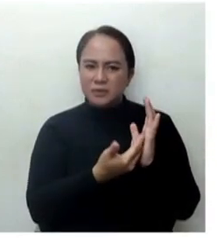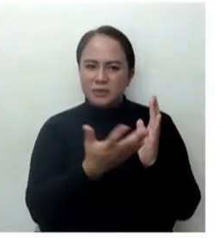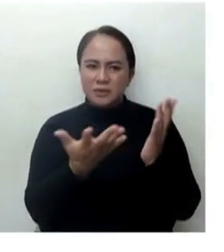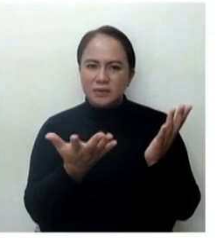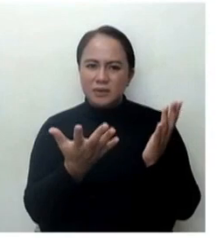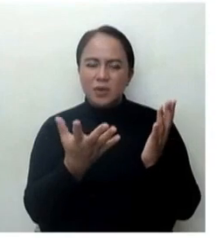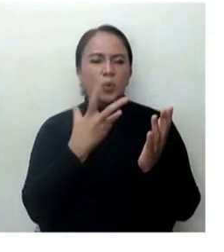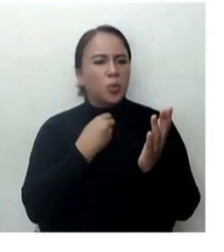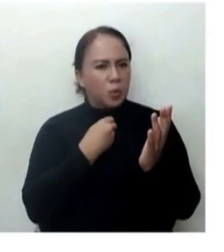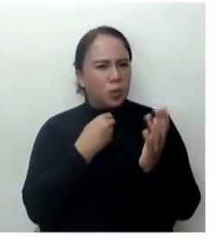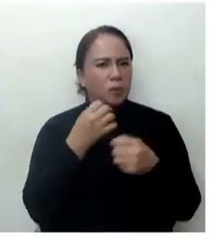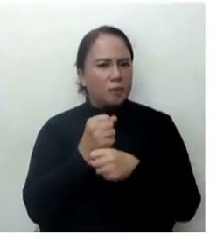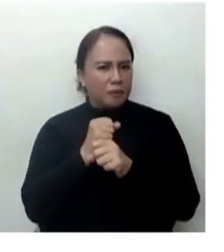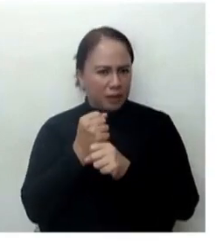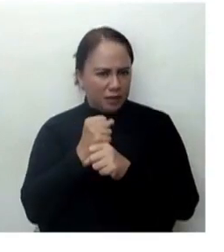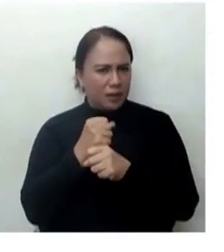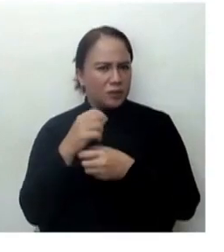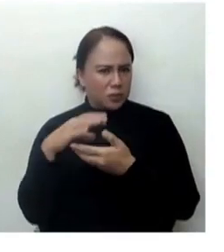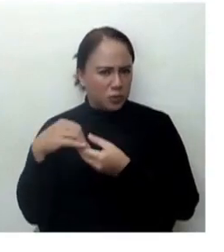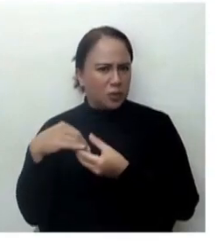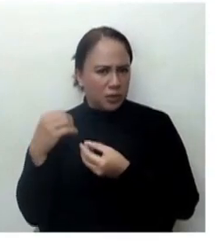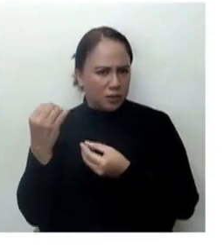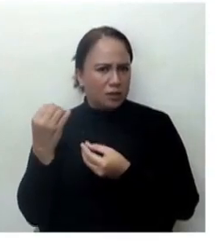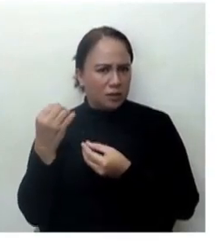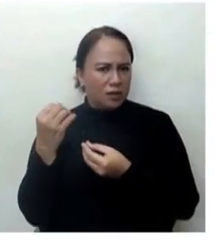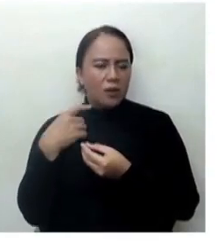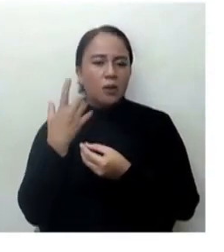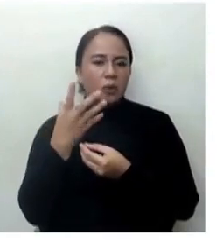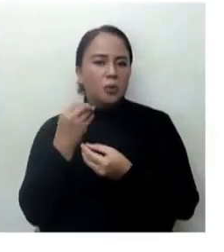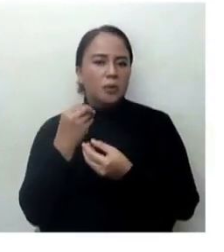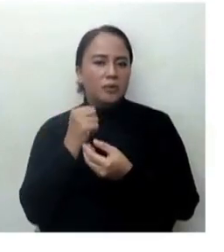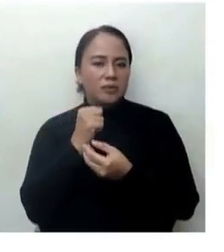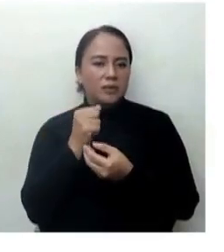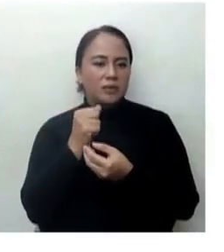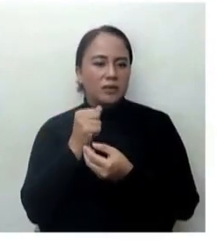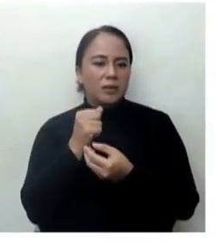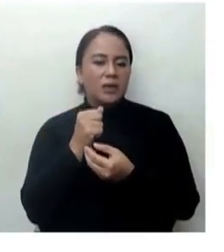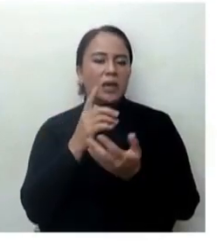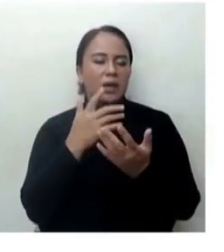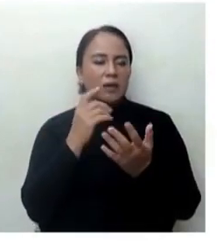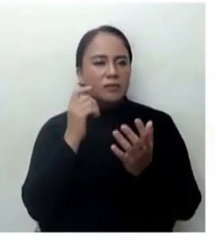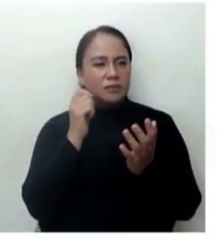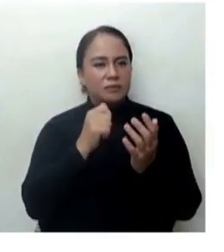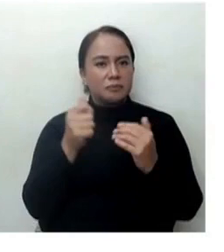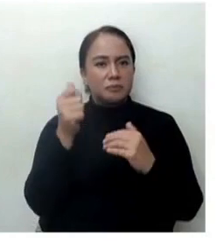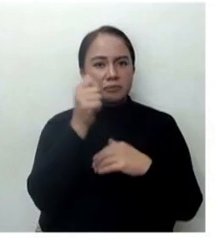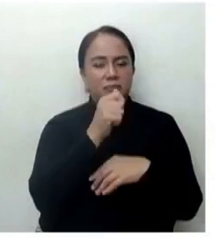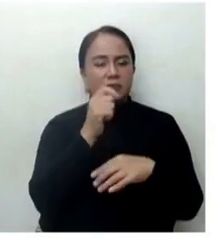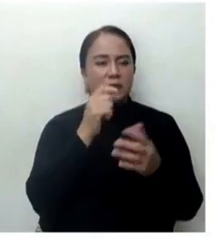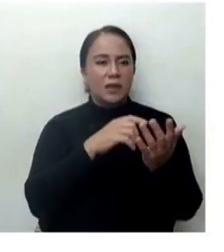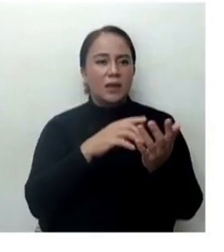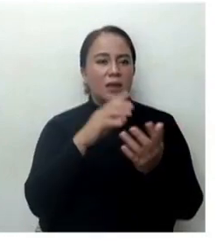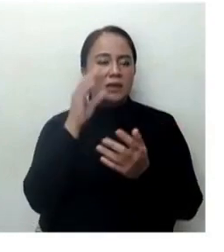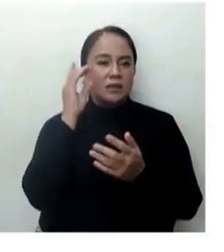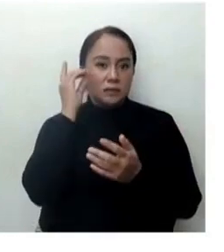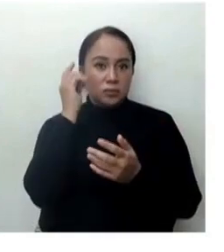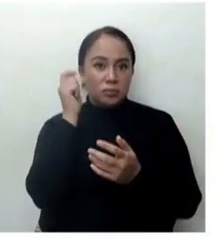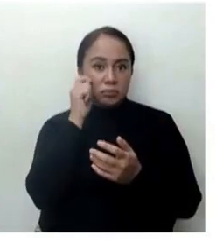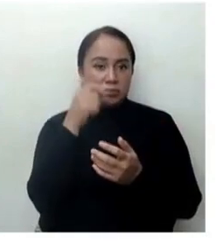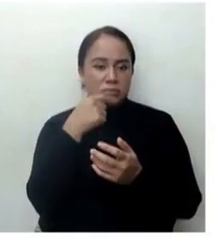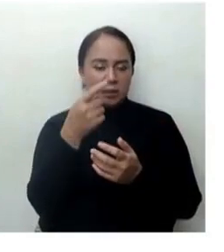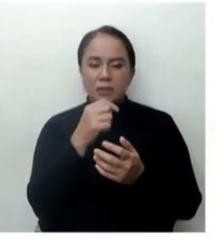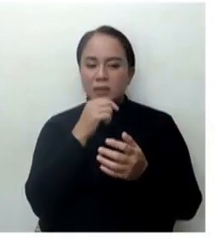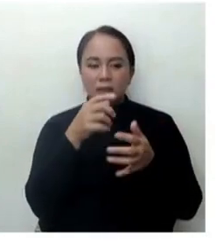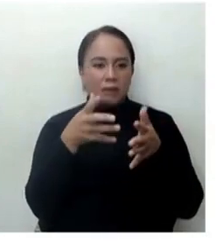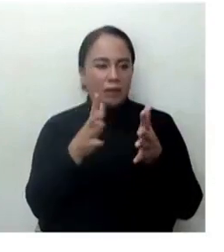who is creating a script in the cover-up, if, you know, Defense Secretary Teodoro said that he will not allow